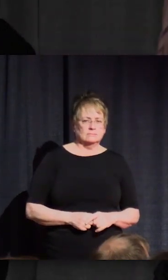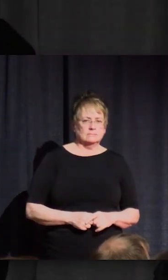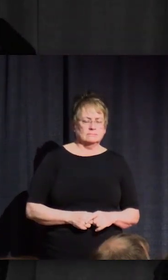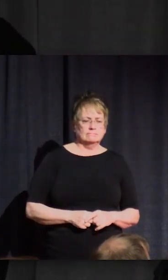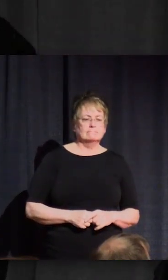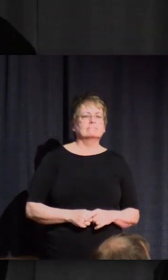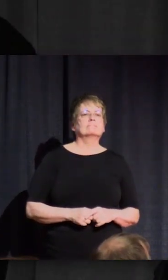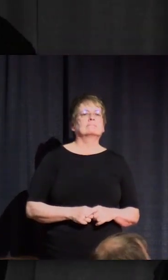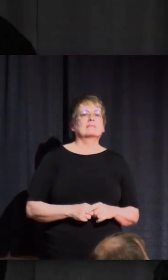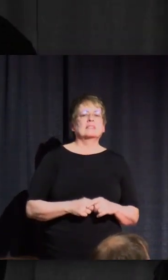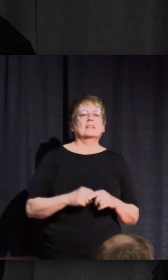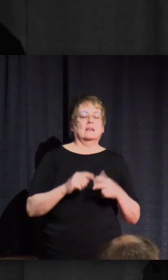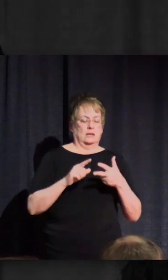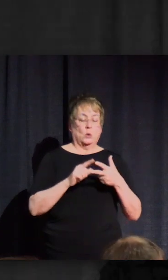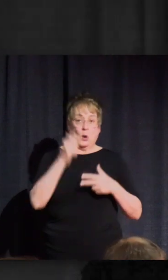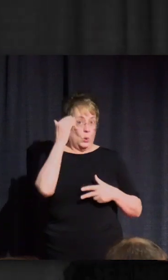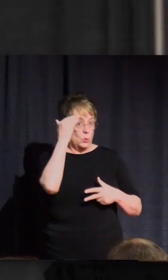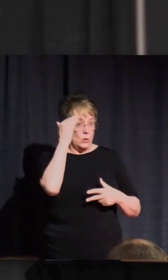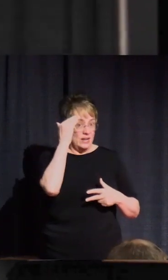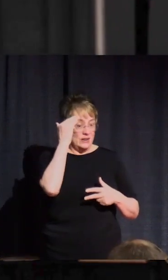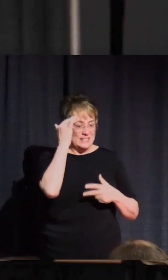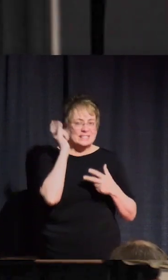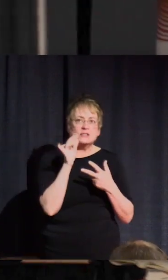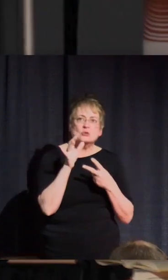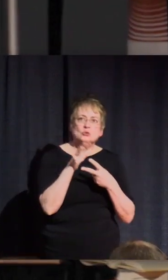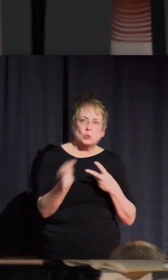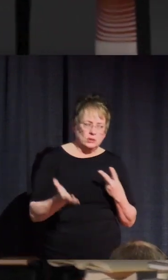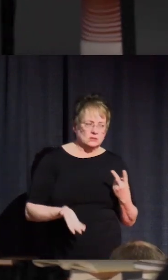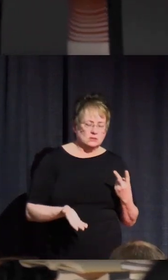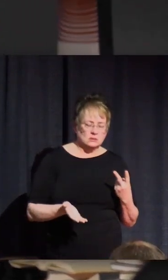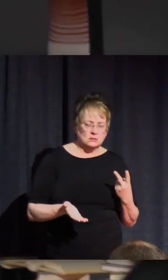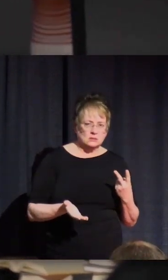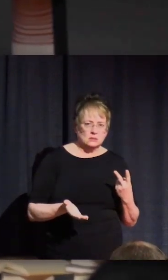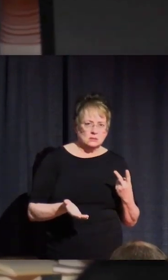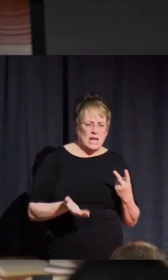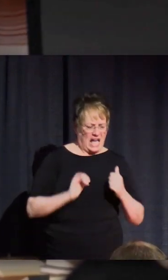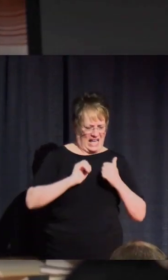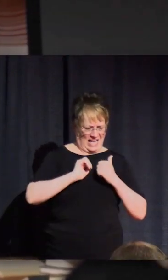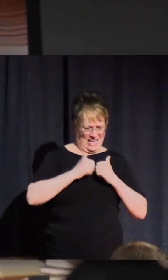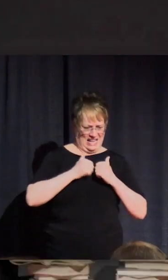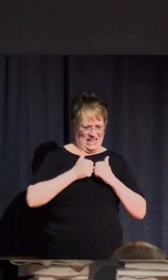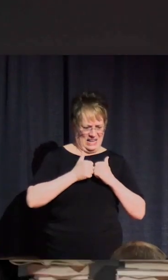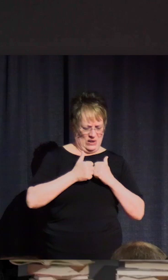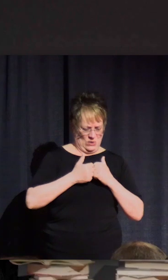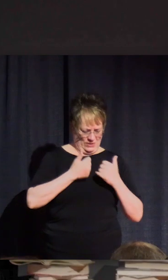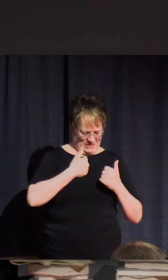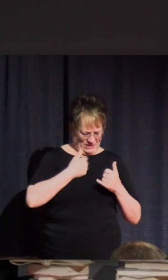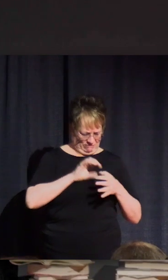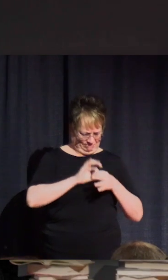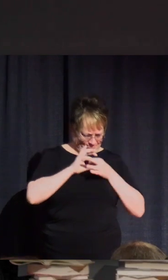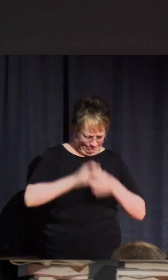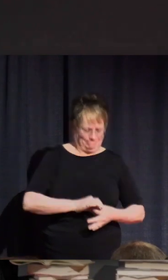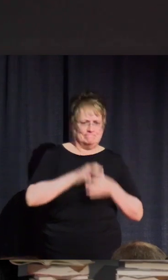If we look at the second piece, awareness is all about choice. It's all about how do I connect with myself and have